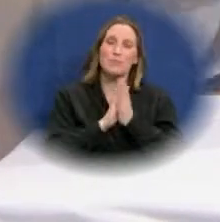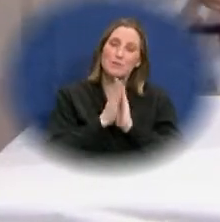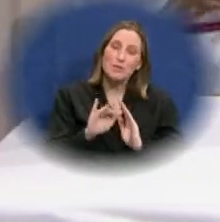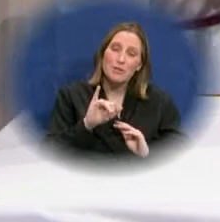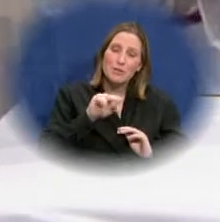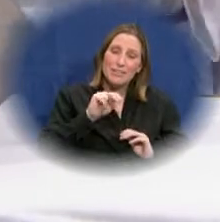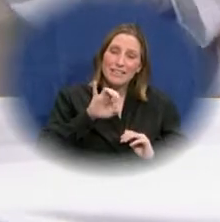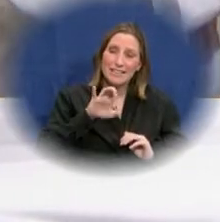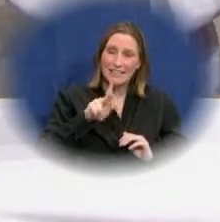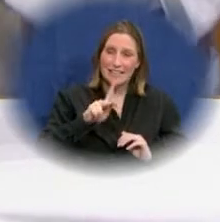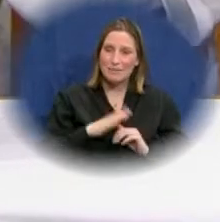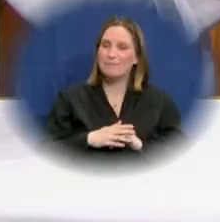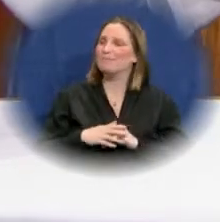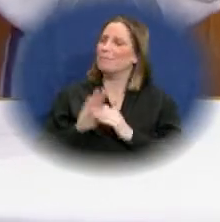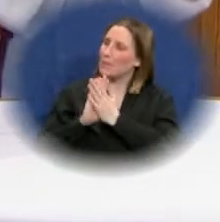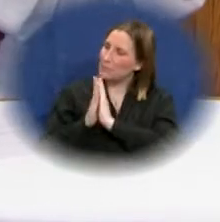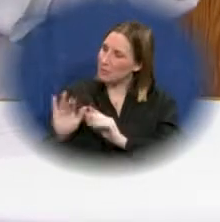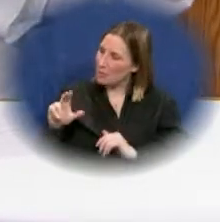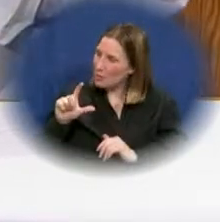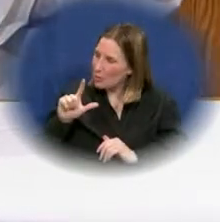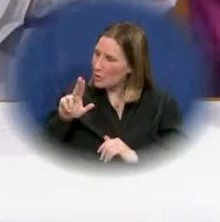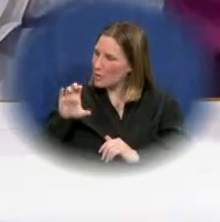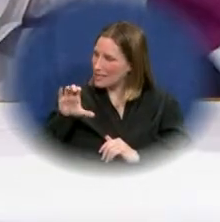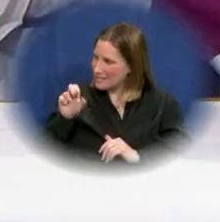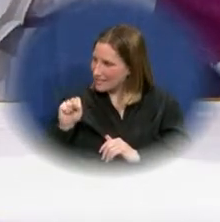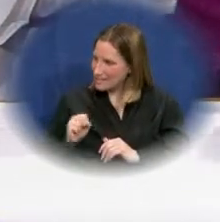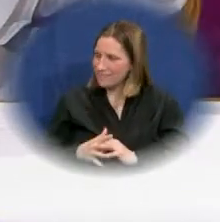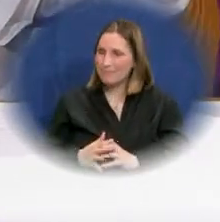Thank you. Peace be with you, Lucas. Thank you.